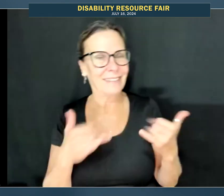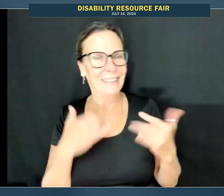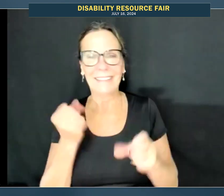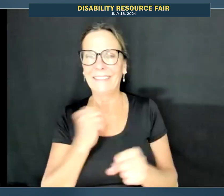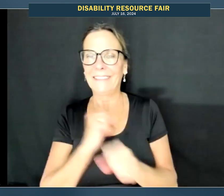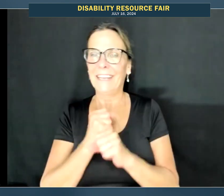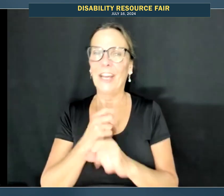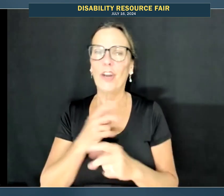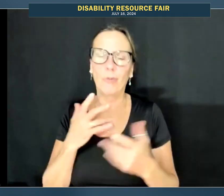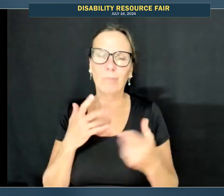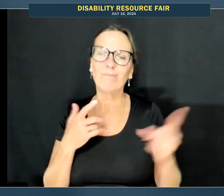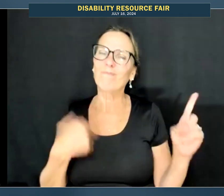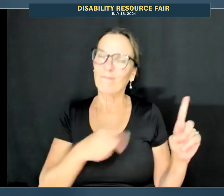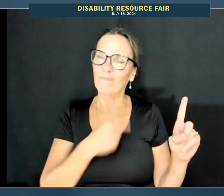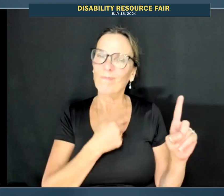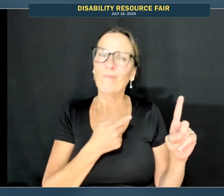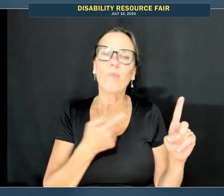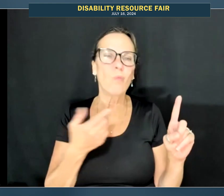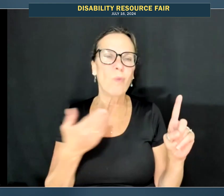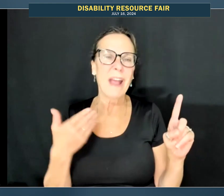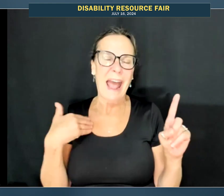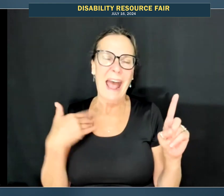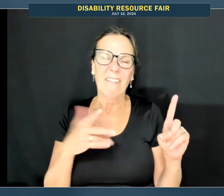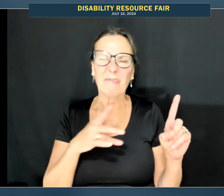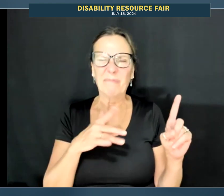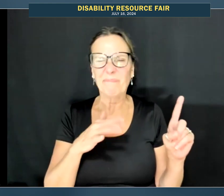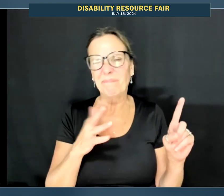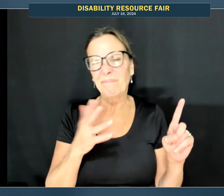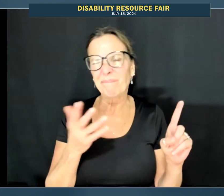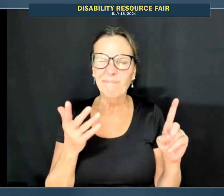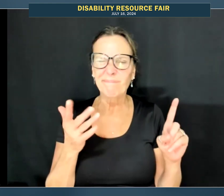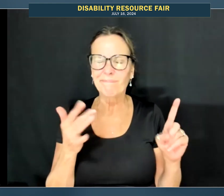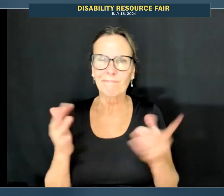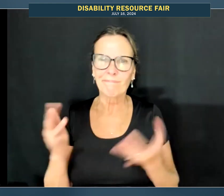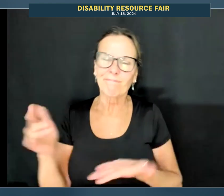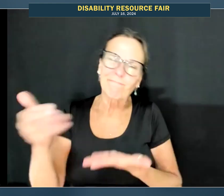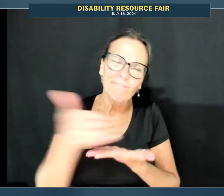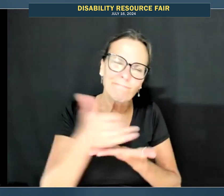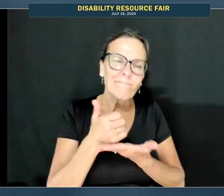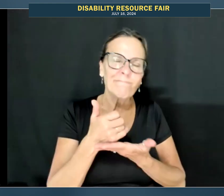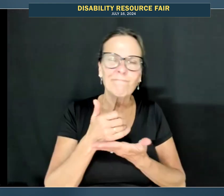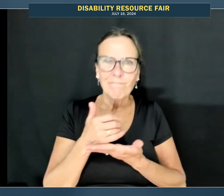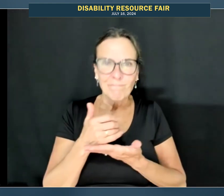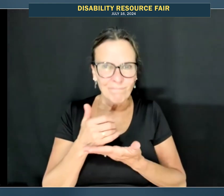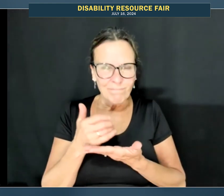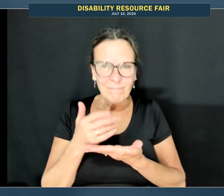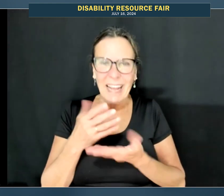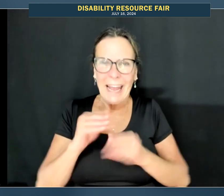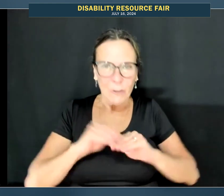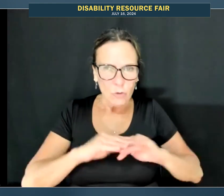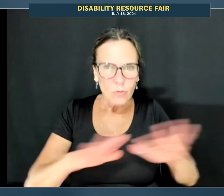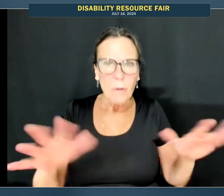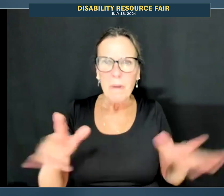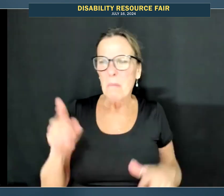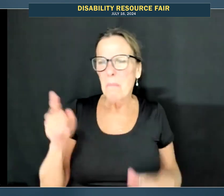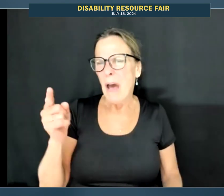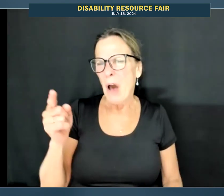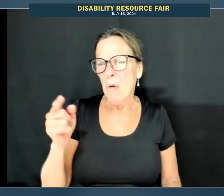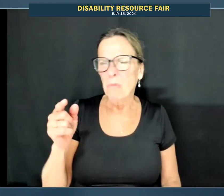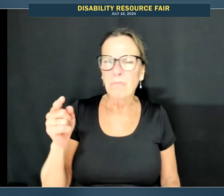this year in particular, we have we've collected and distributed about $250,000 worth of medical equipment.